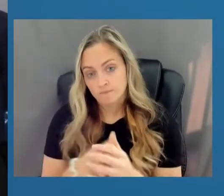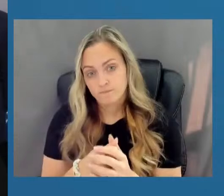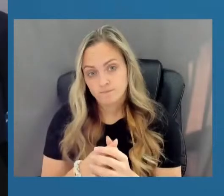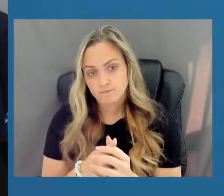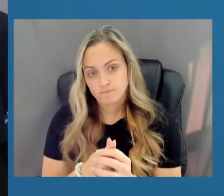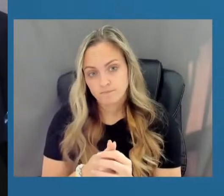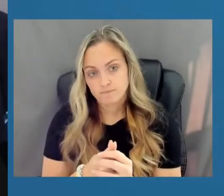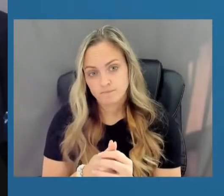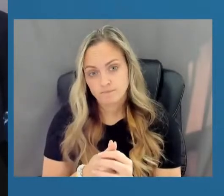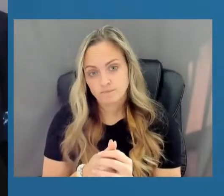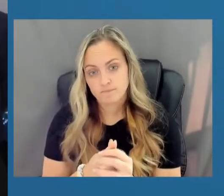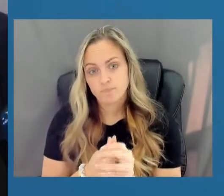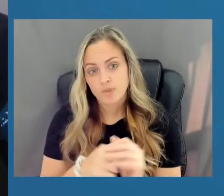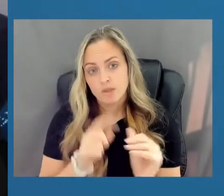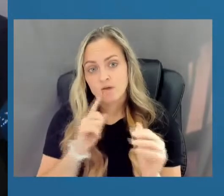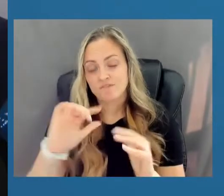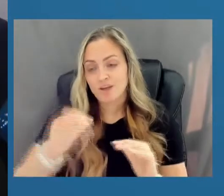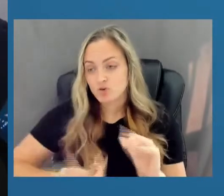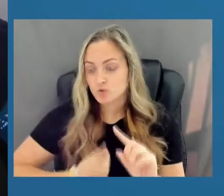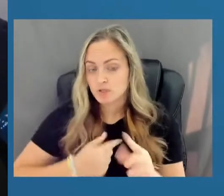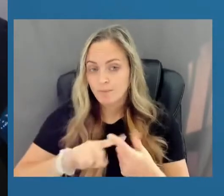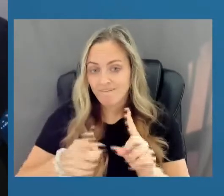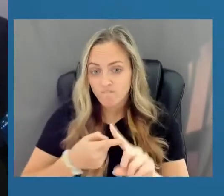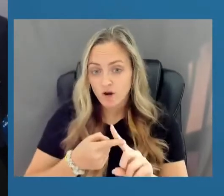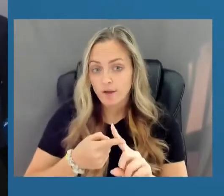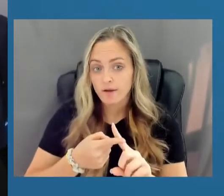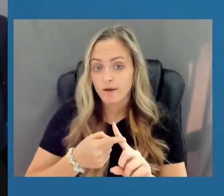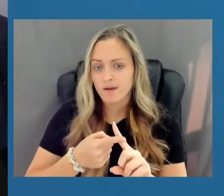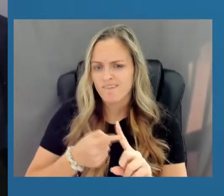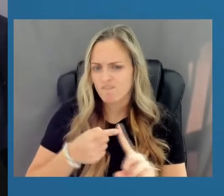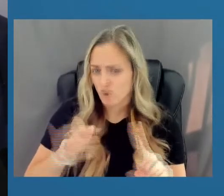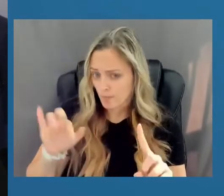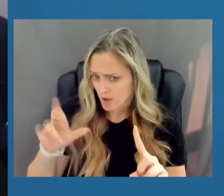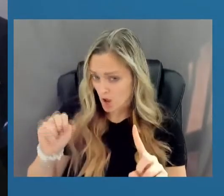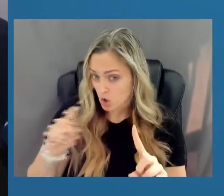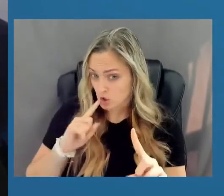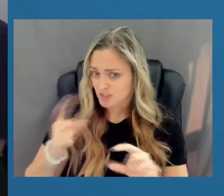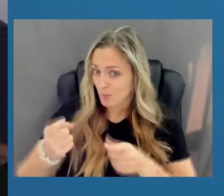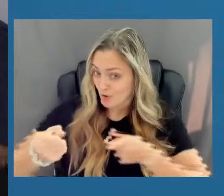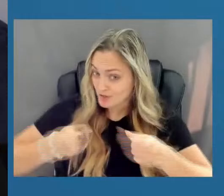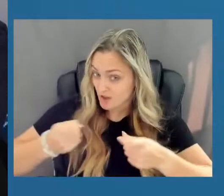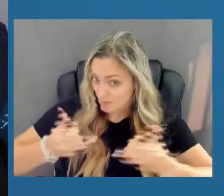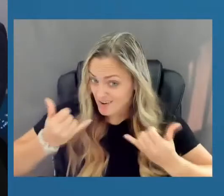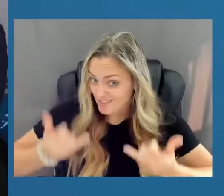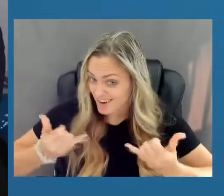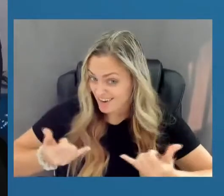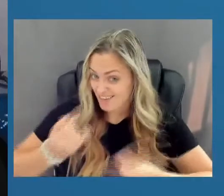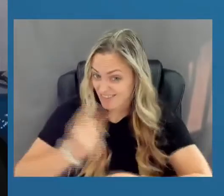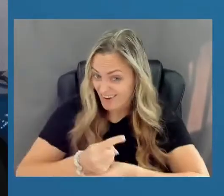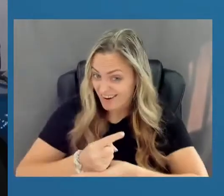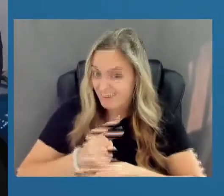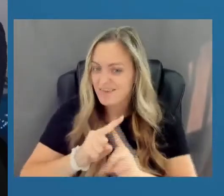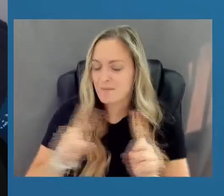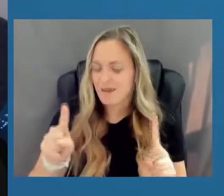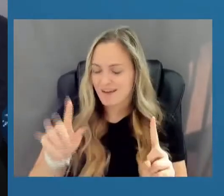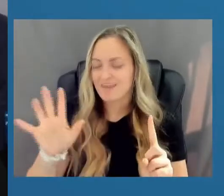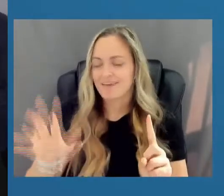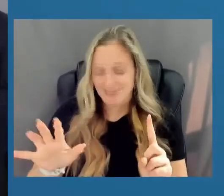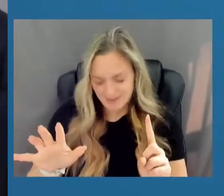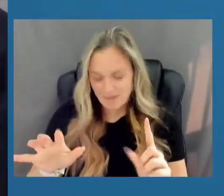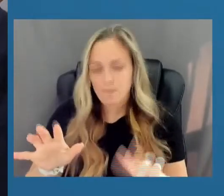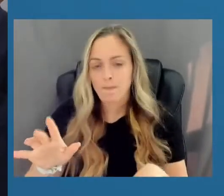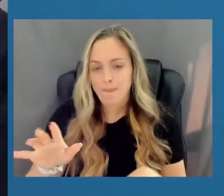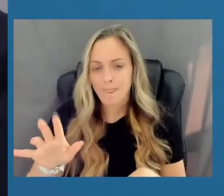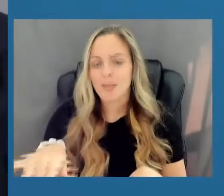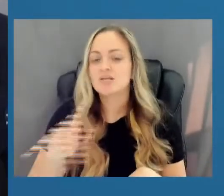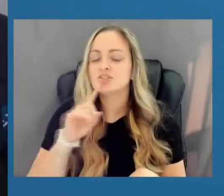introducing my friend, fellow Yonkers. Yonkers is dominating here, right? The DA is Yonkers, the